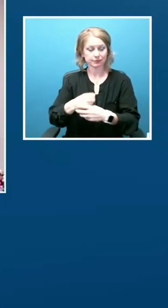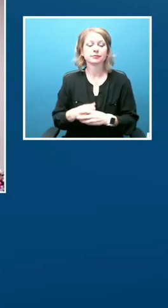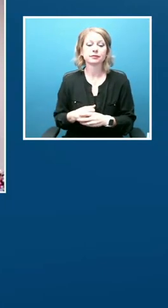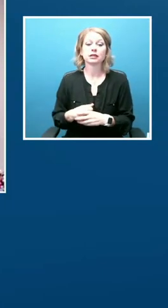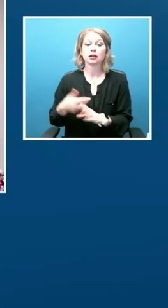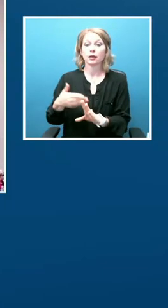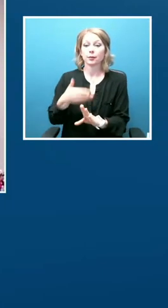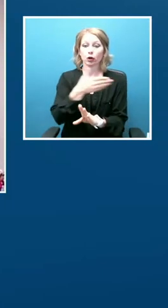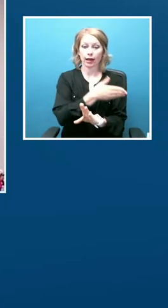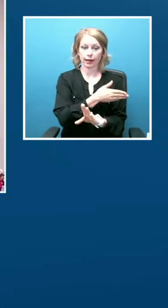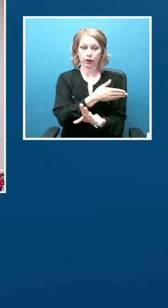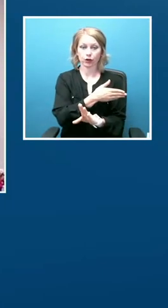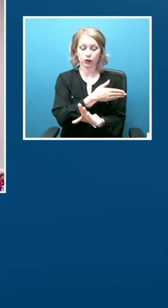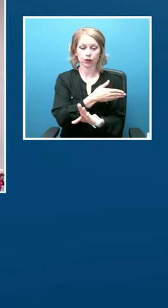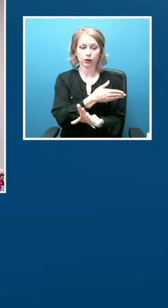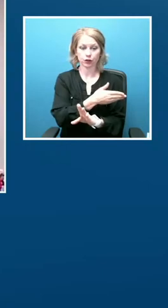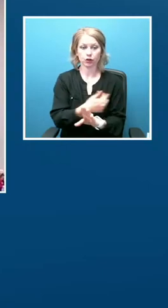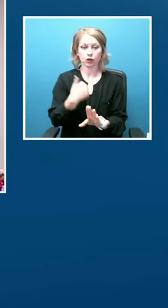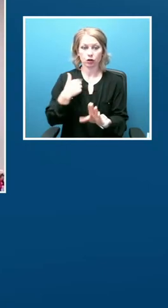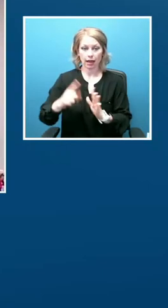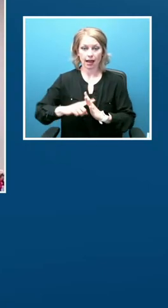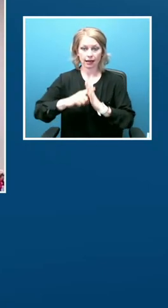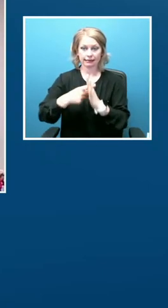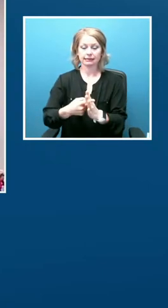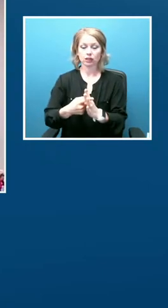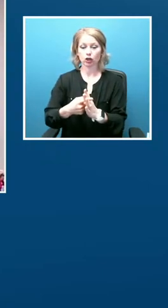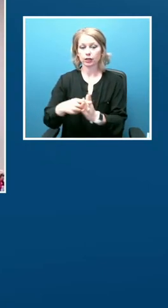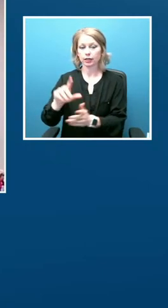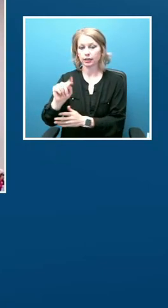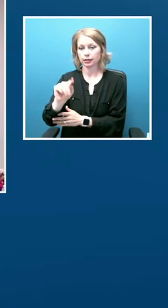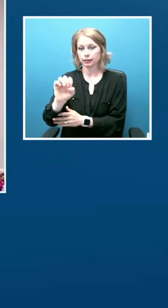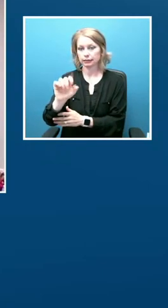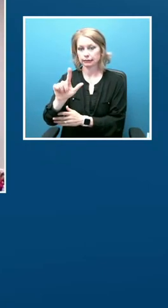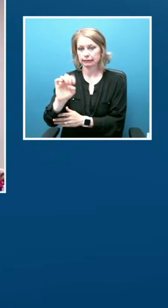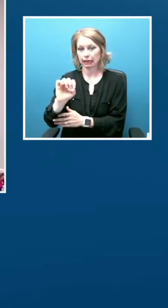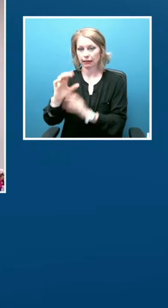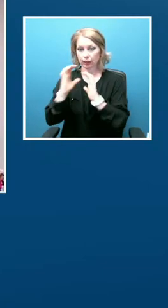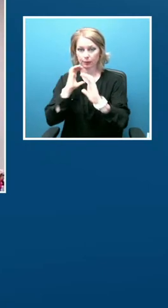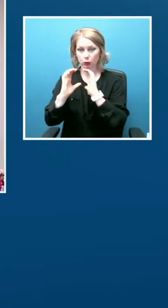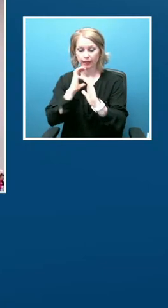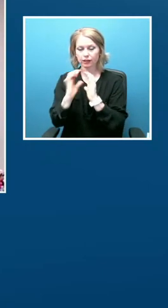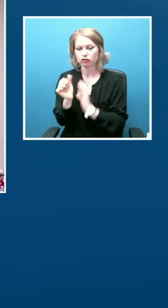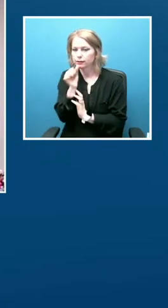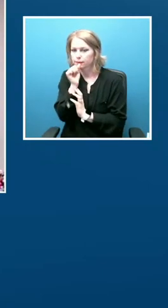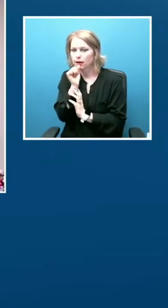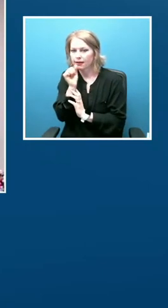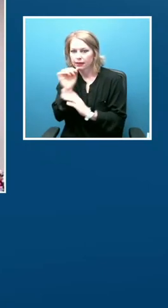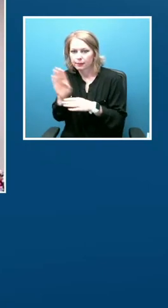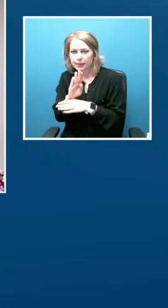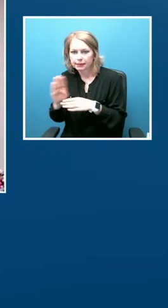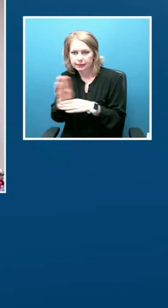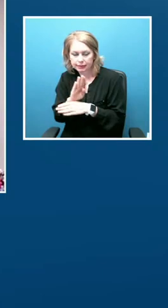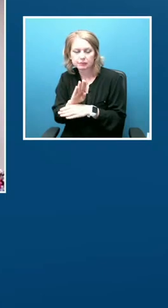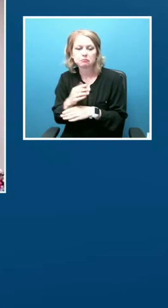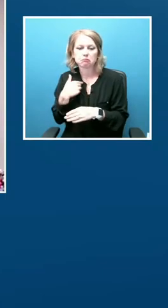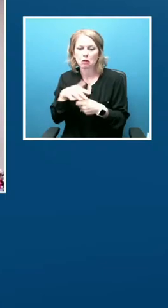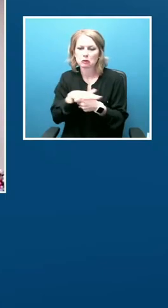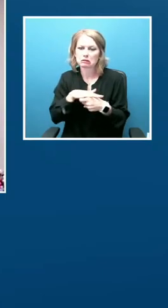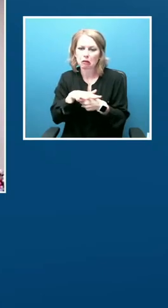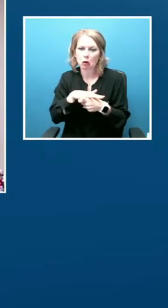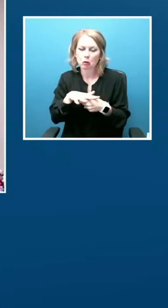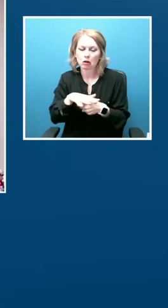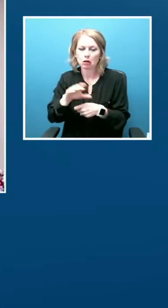started my work in telecommunications in the private sector, and was a local officer.